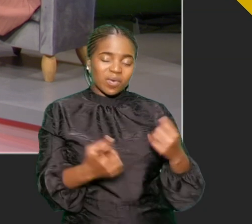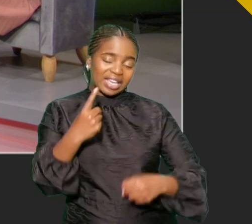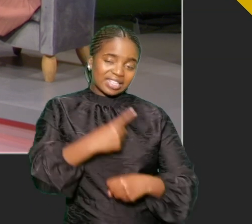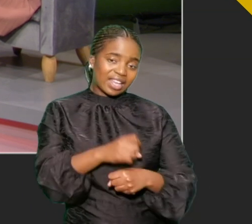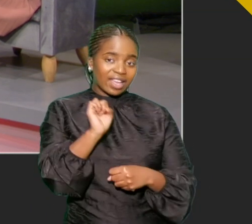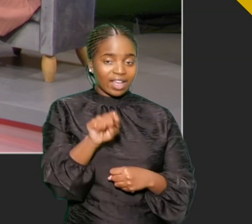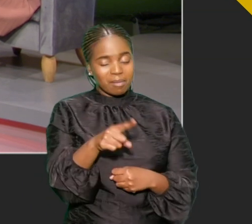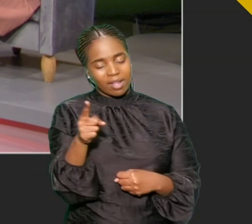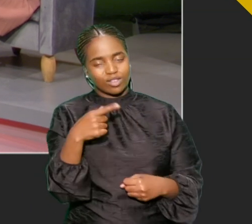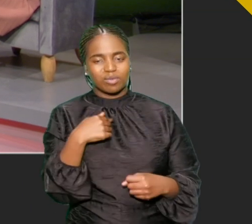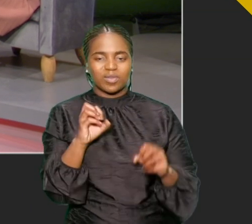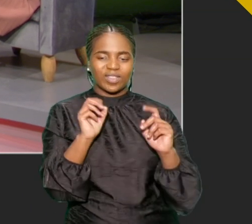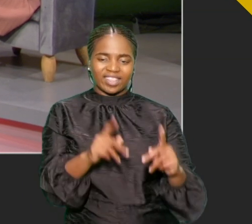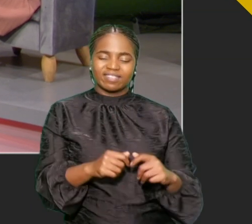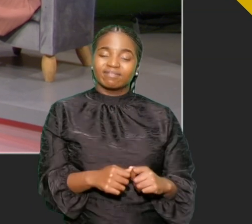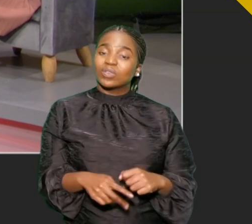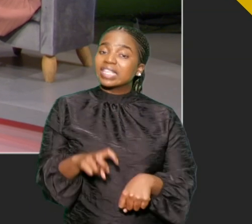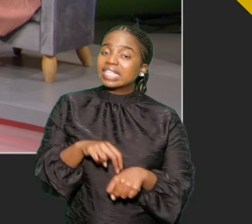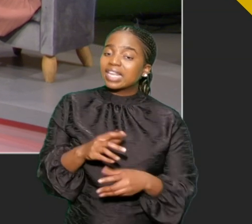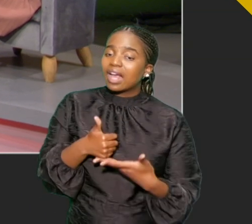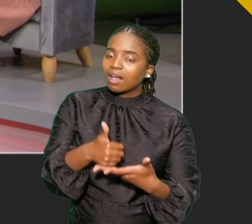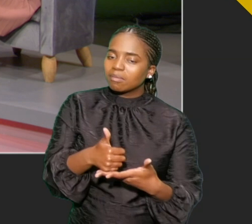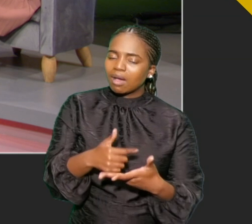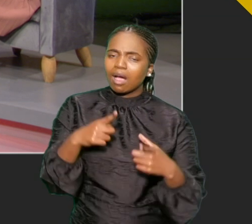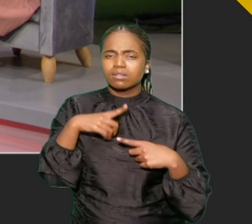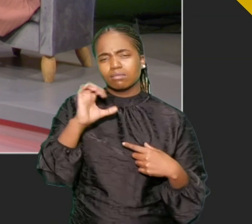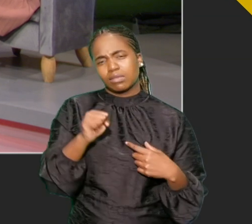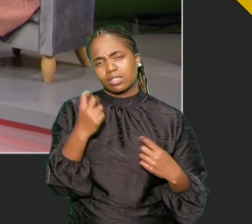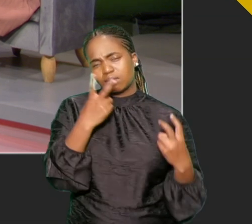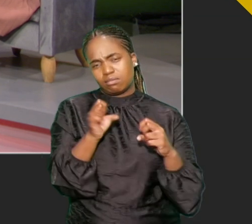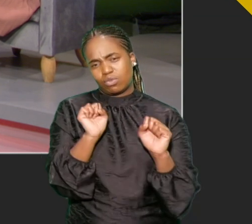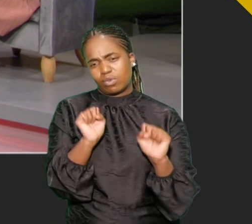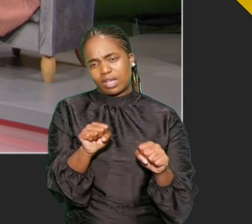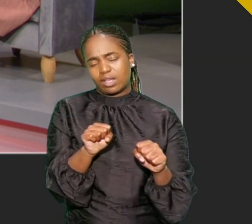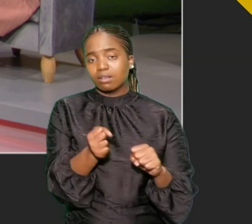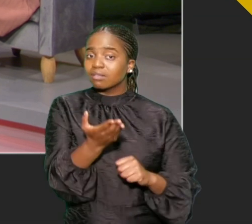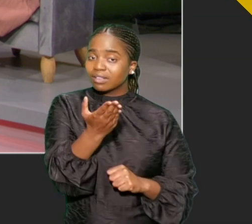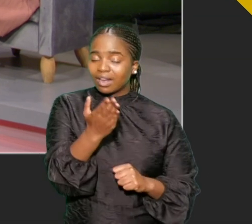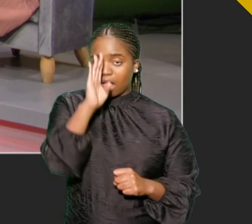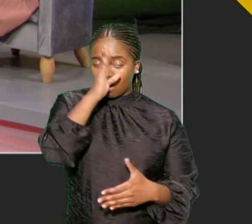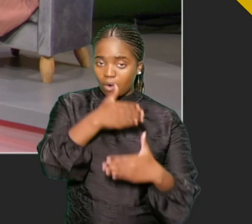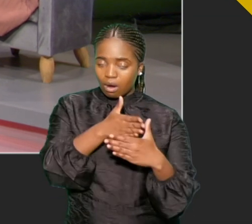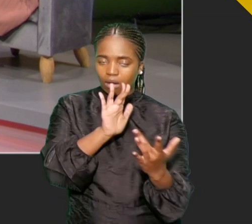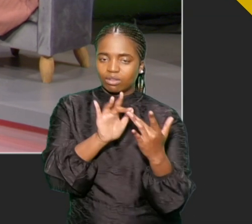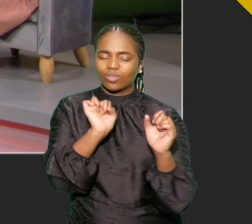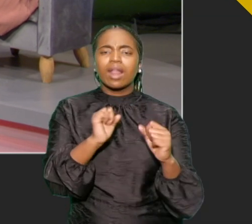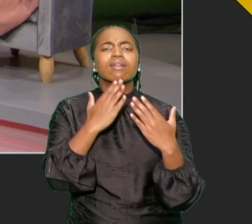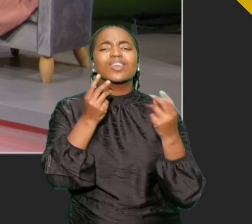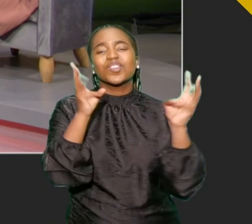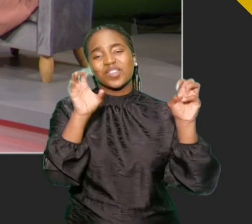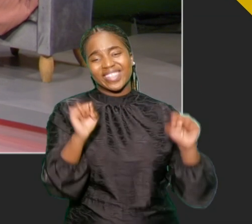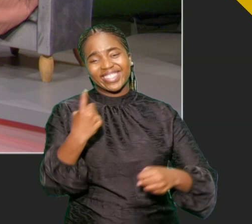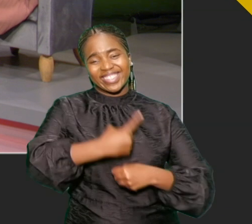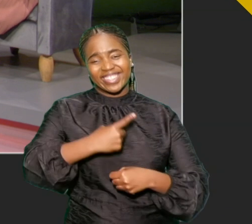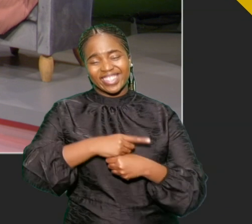be someone's reason to be okay. And when you're needing help, please do seek professional help. That's the likes of Thabang Tlaka, who is a clinical psychologist. Thank you very much for tuning in to